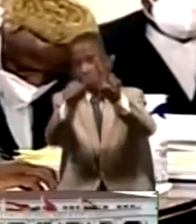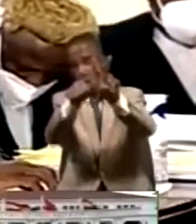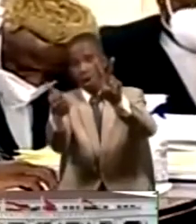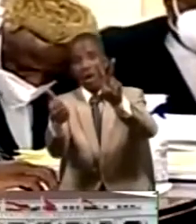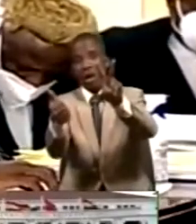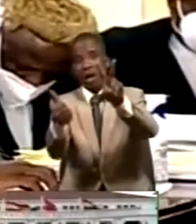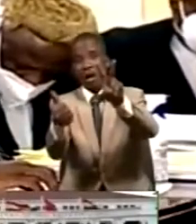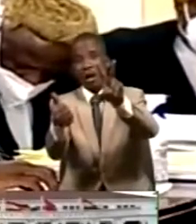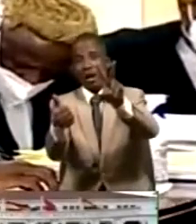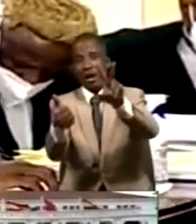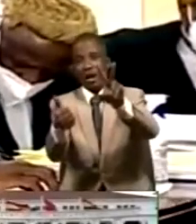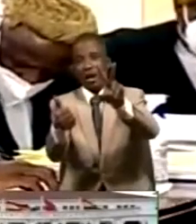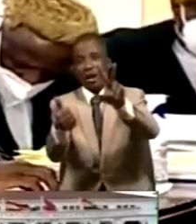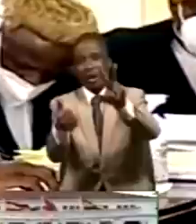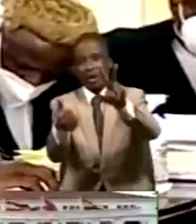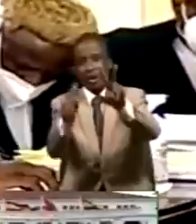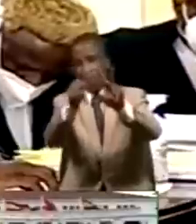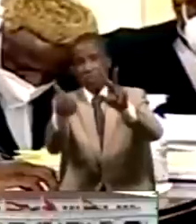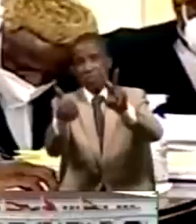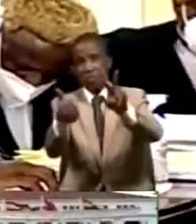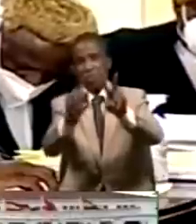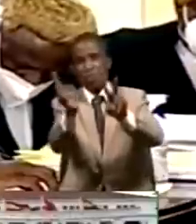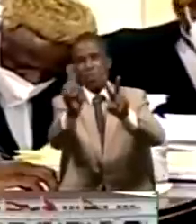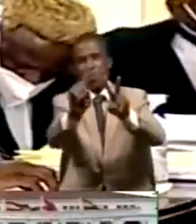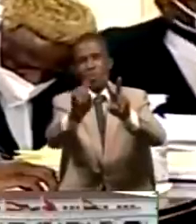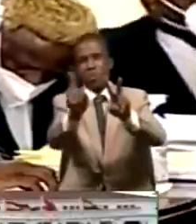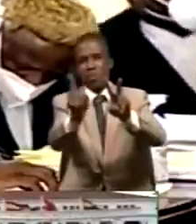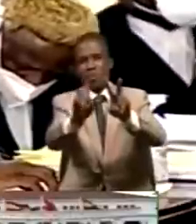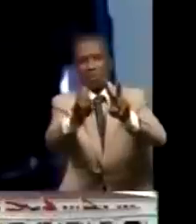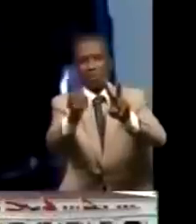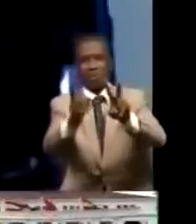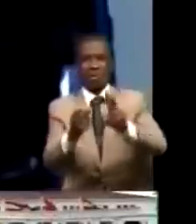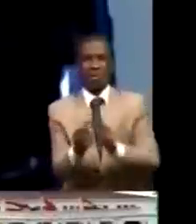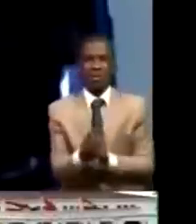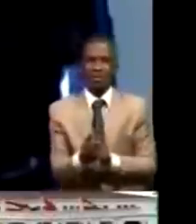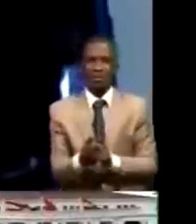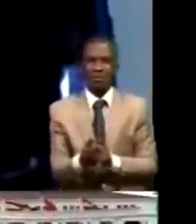you in the strong room, yes or no?